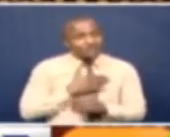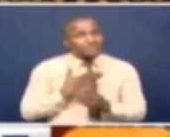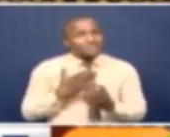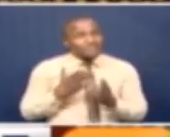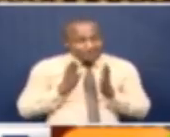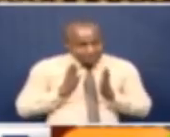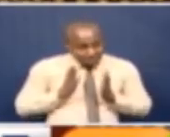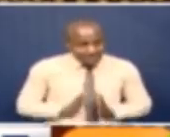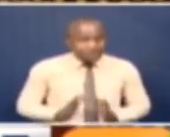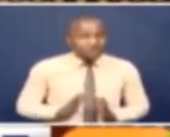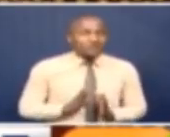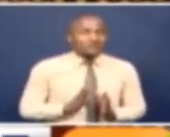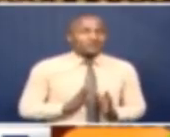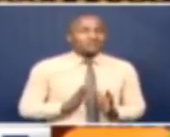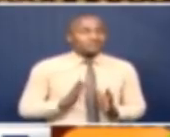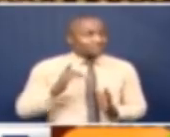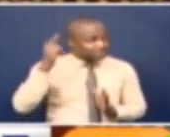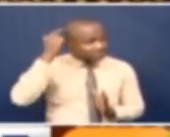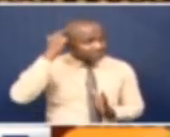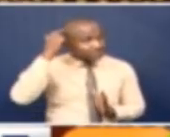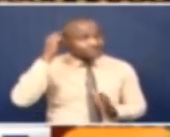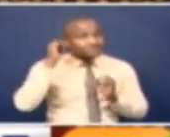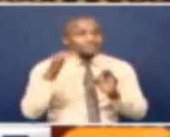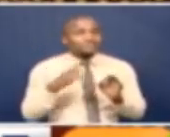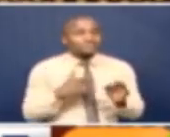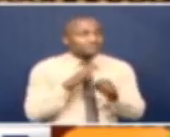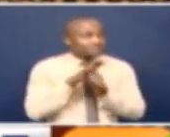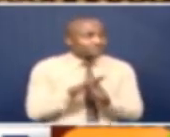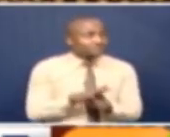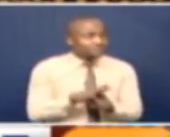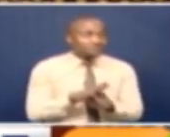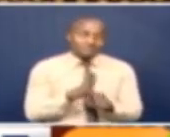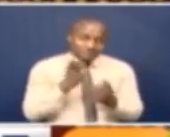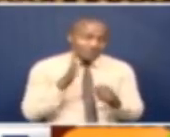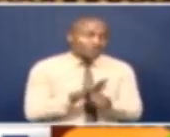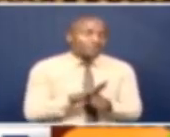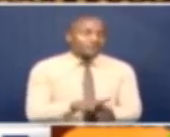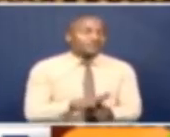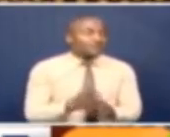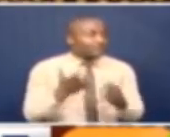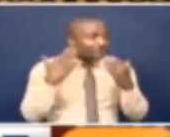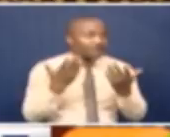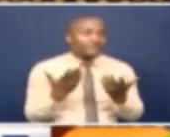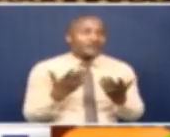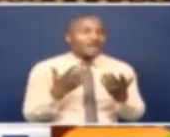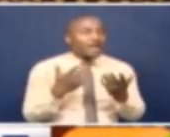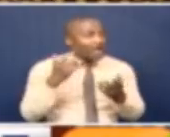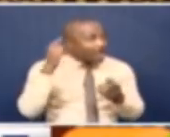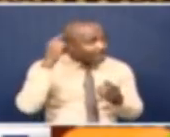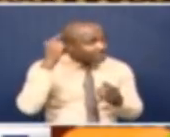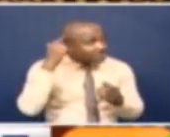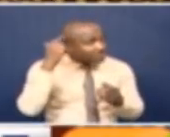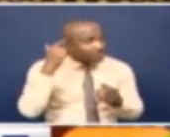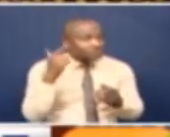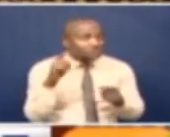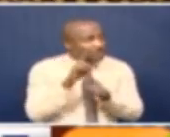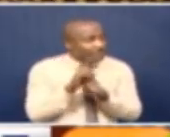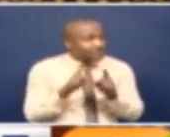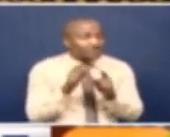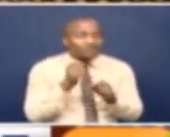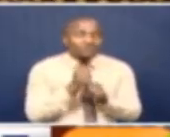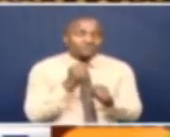personal psychology. If you feel marginalized, you probably will be marginalized forever. There's a psychology to everything that you